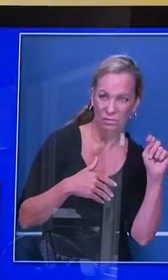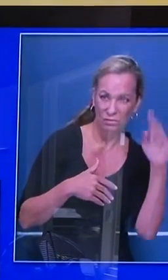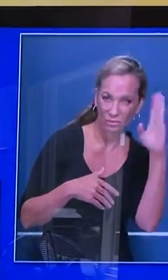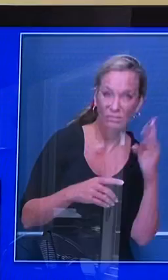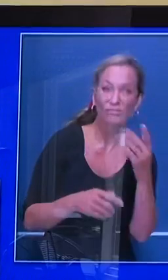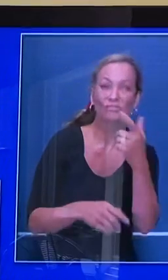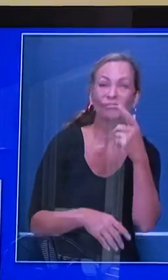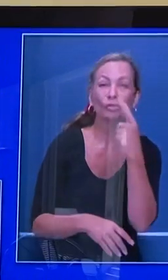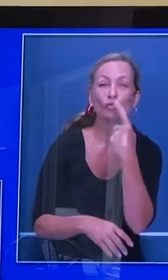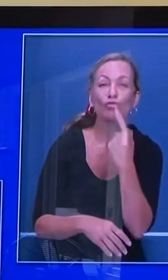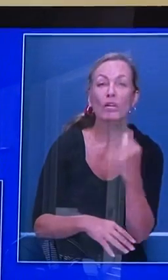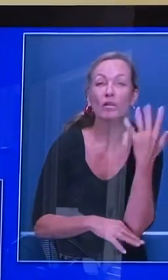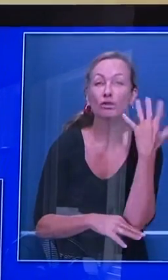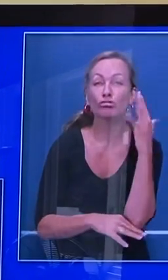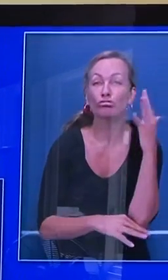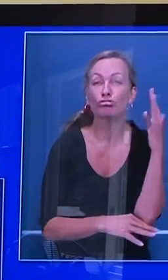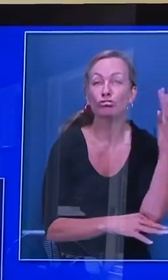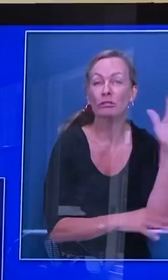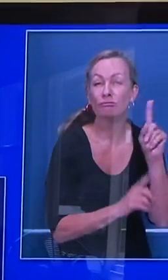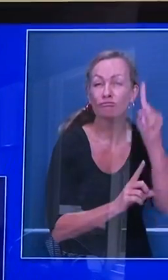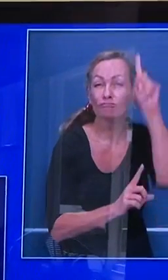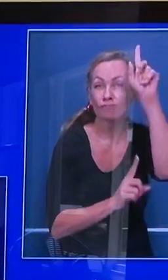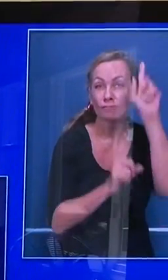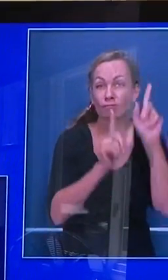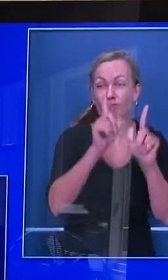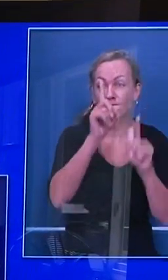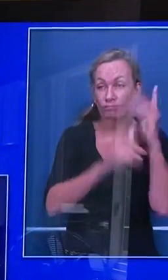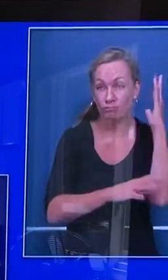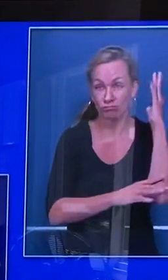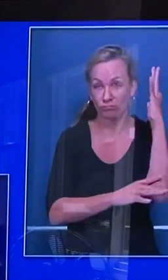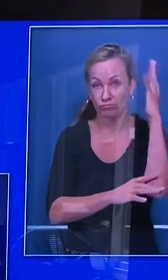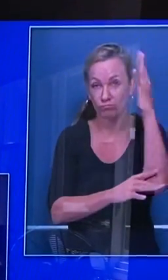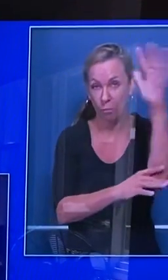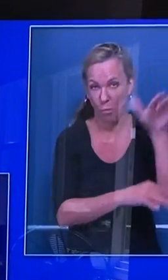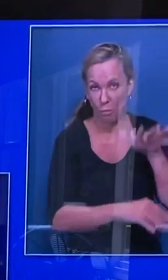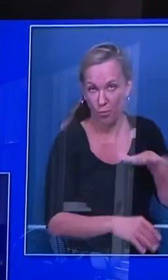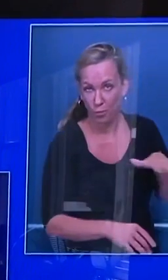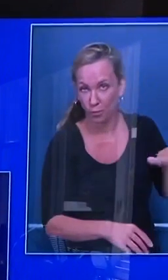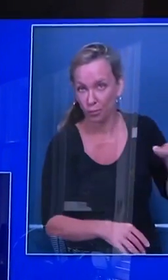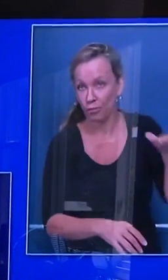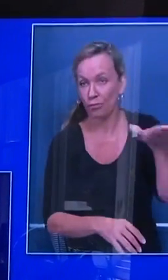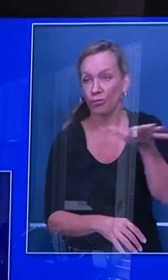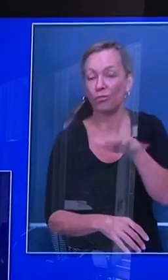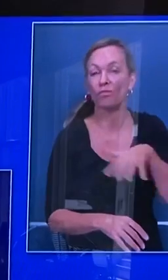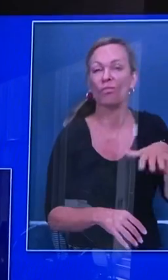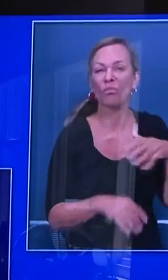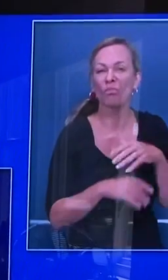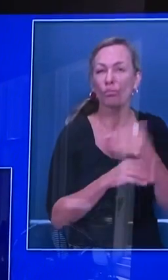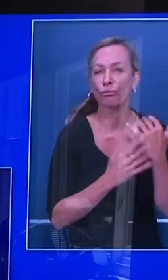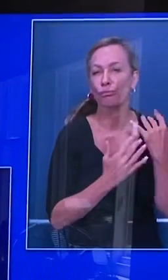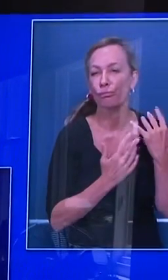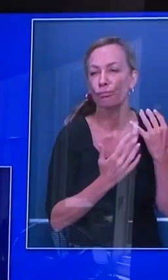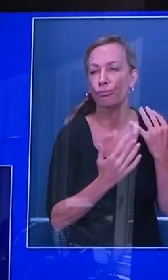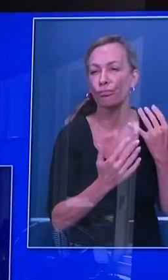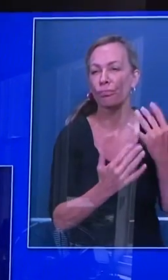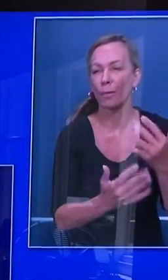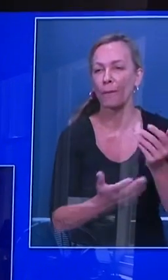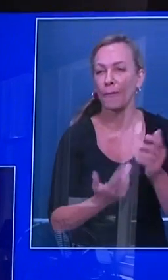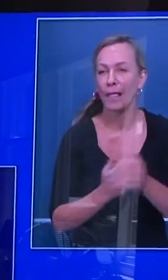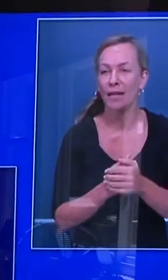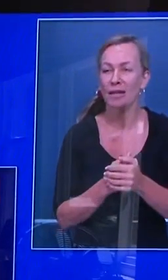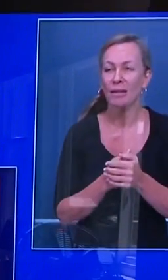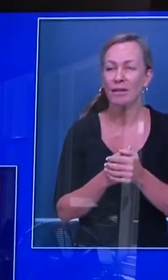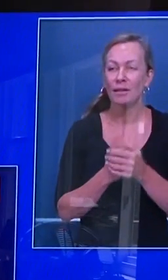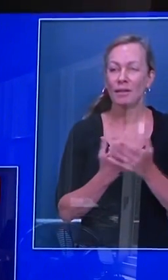seen forest fires because of the weather conditions and the like. Again, a proof point that we are in a